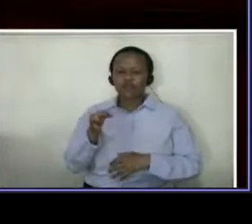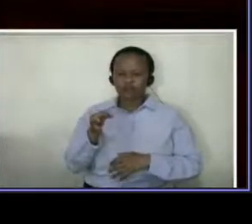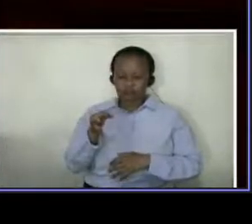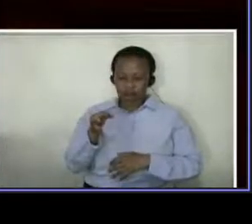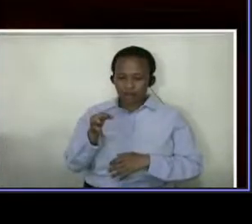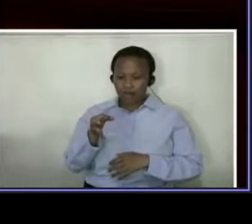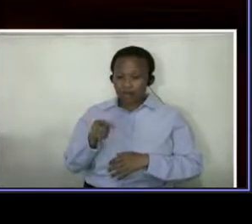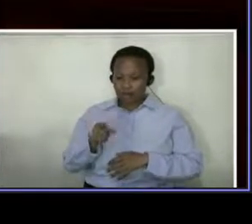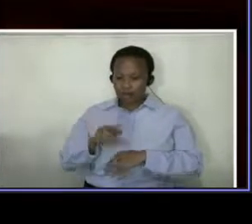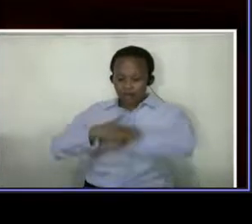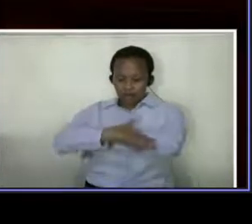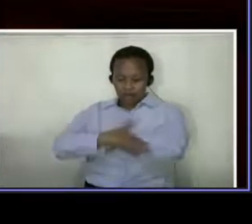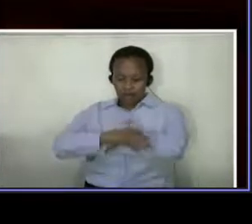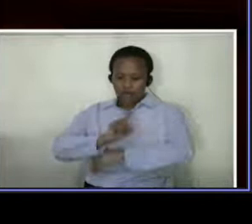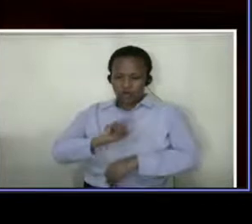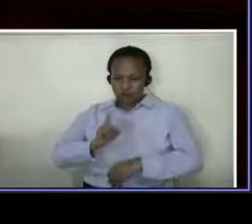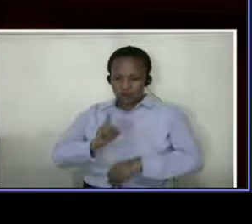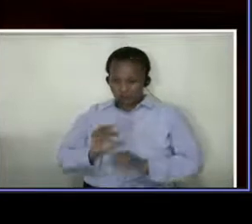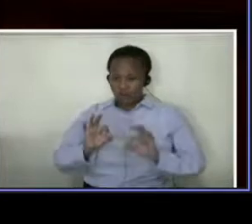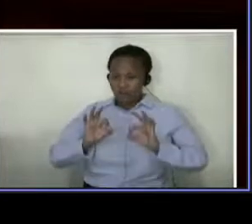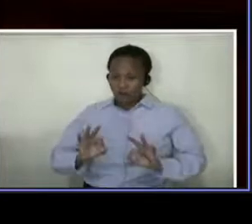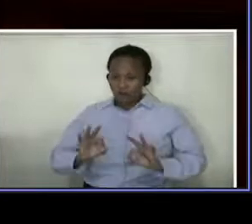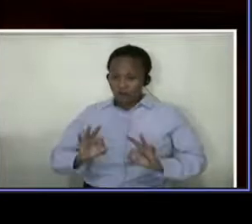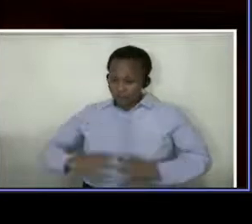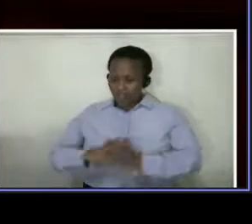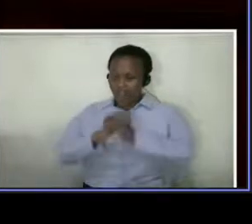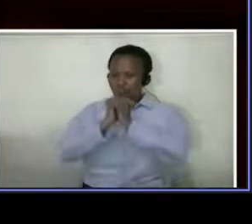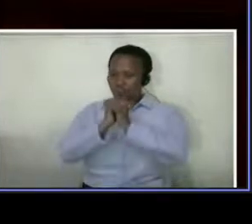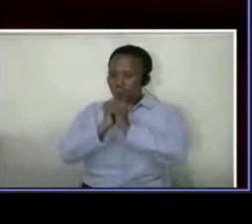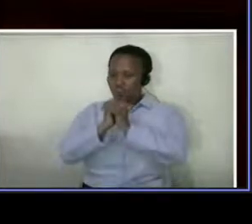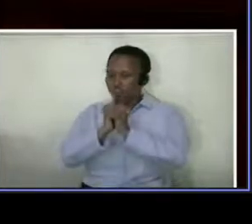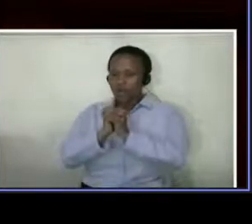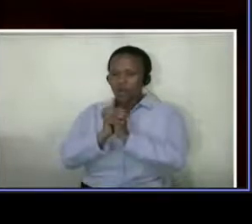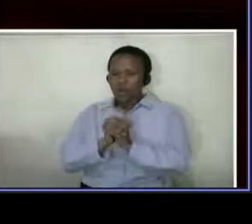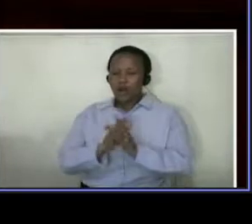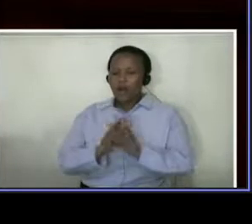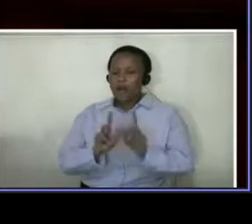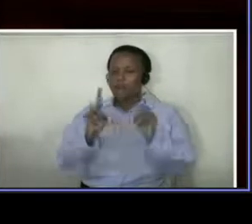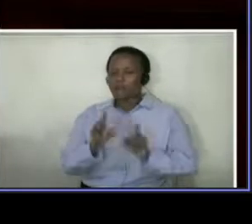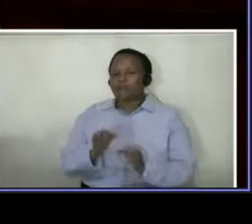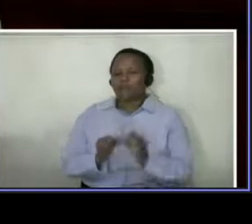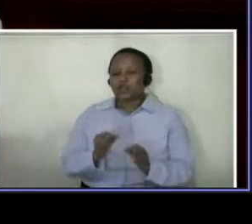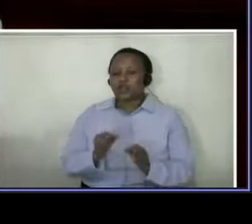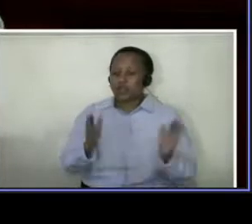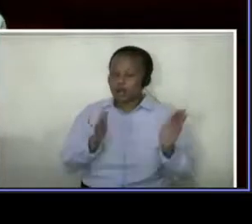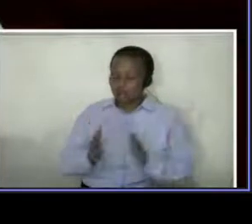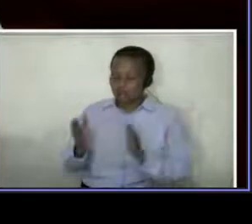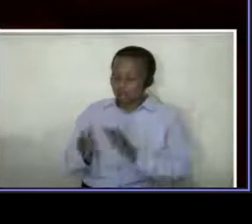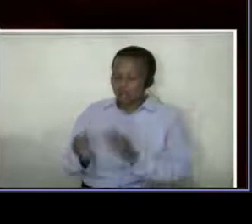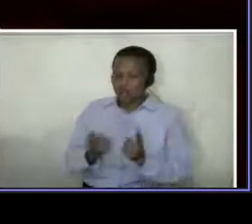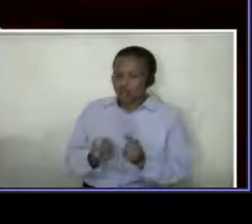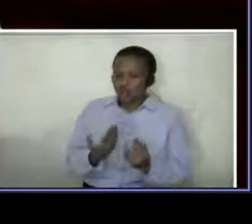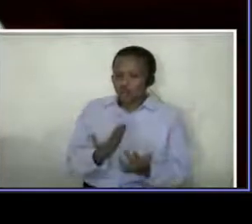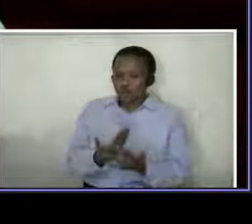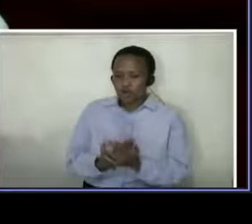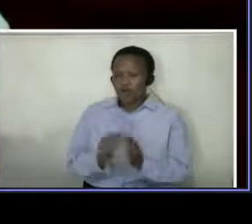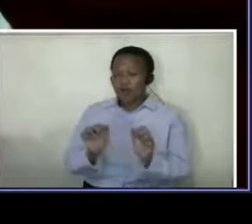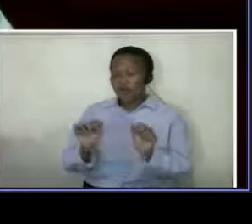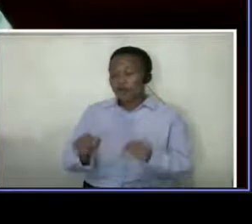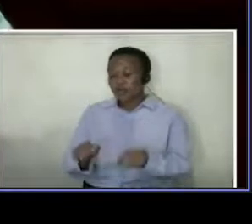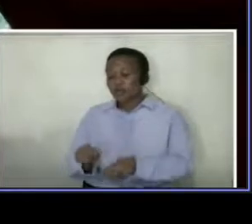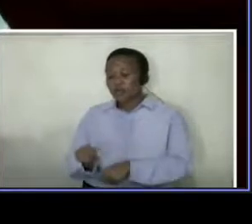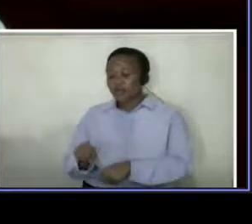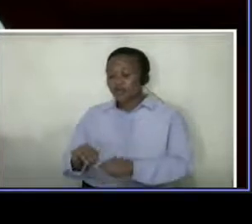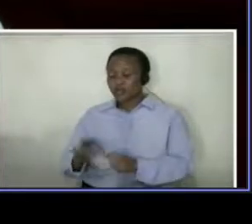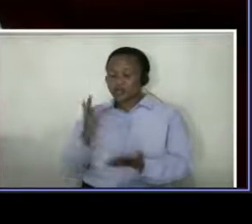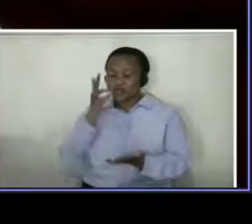formalize coalition, but parties are allowed to make political arrangements. As the ANC, we totally disagree with this motion,